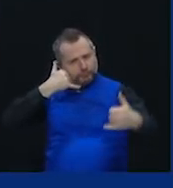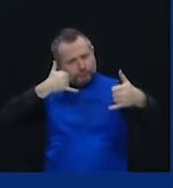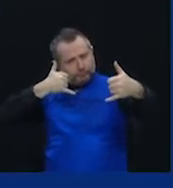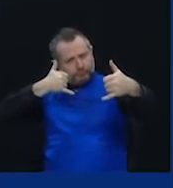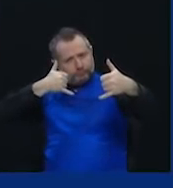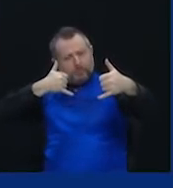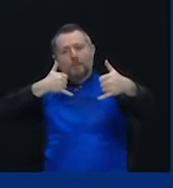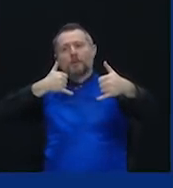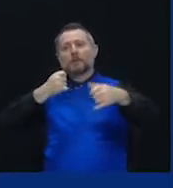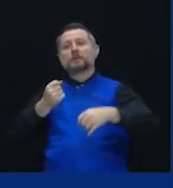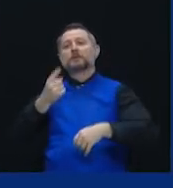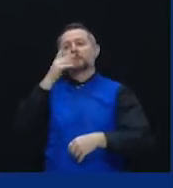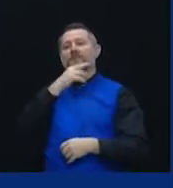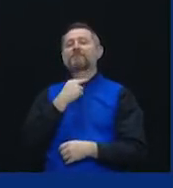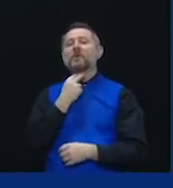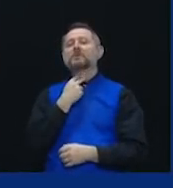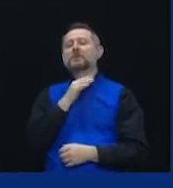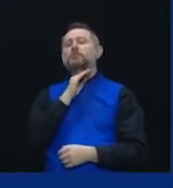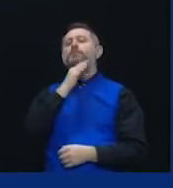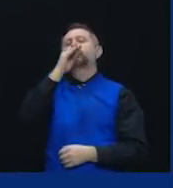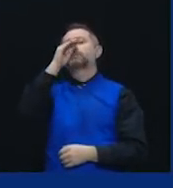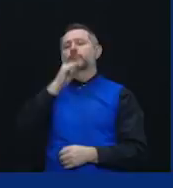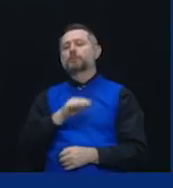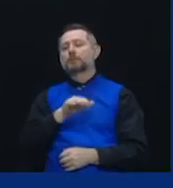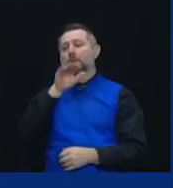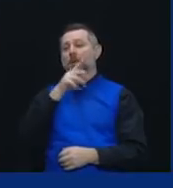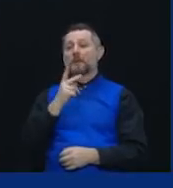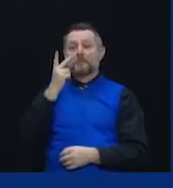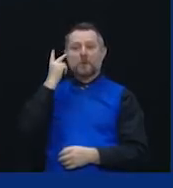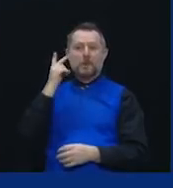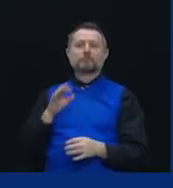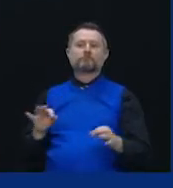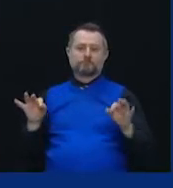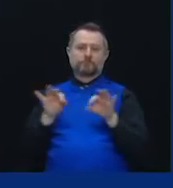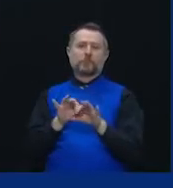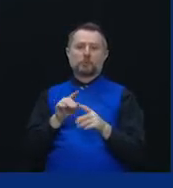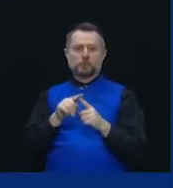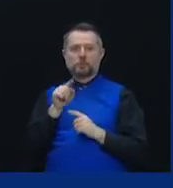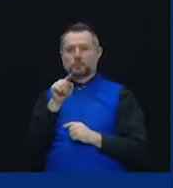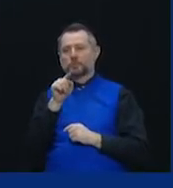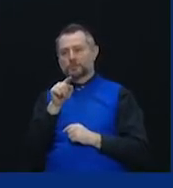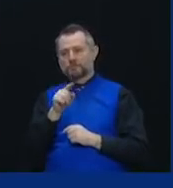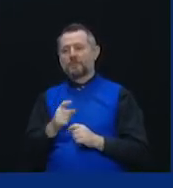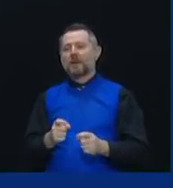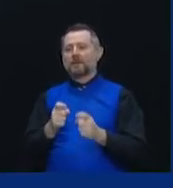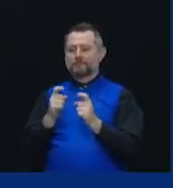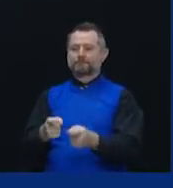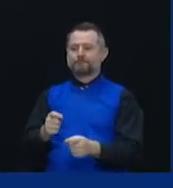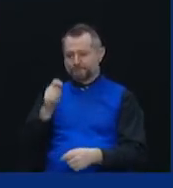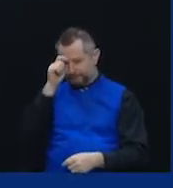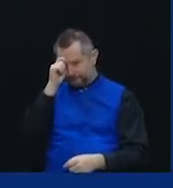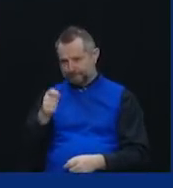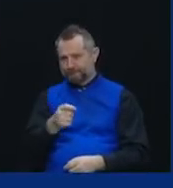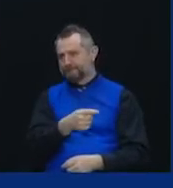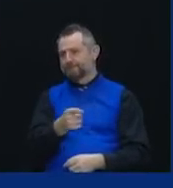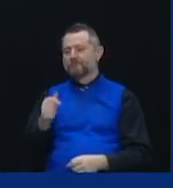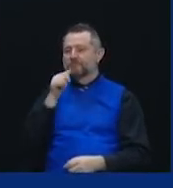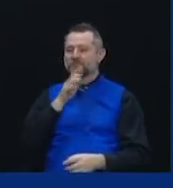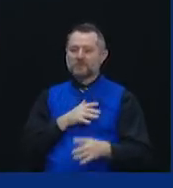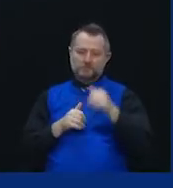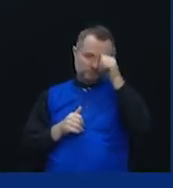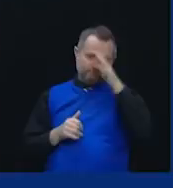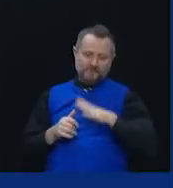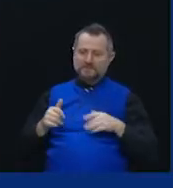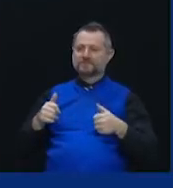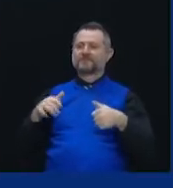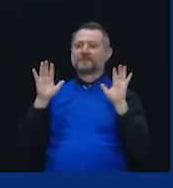how important this was to you to get this done, to pay tribute to the men and women who sacrificed themselves for others. So I want to say thank